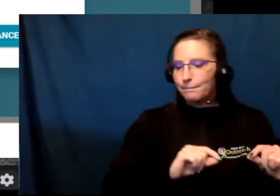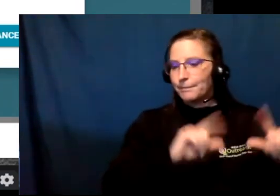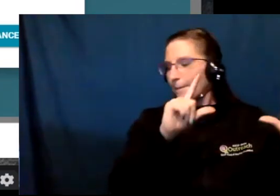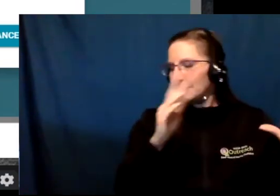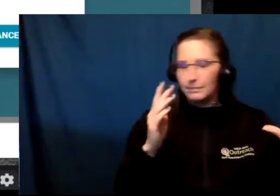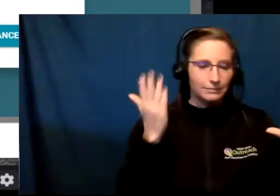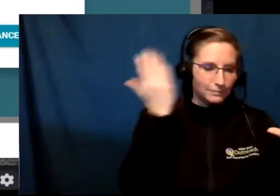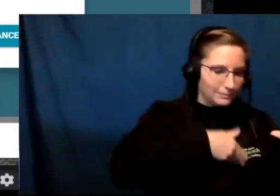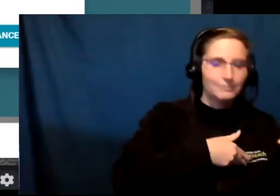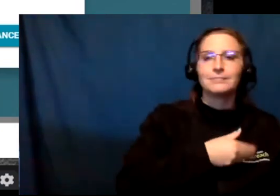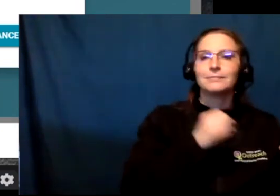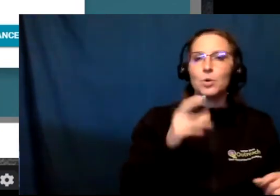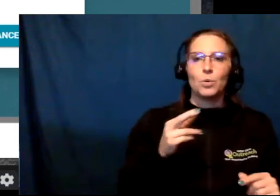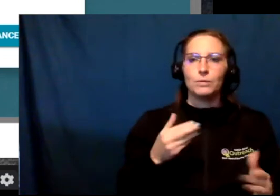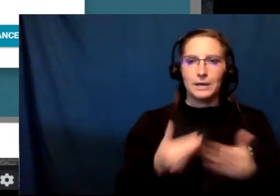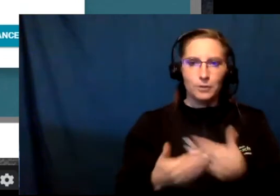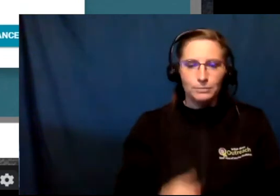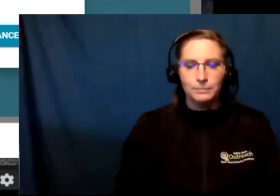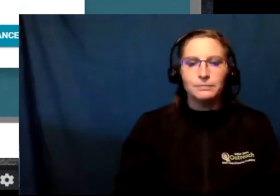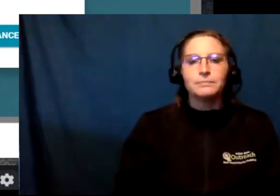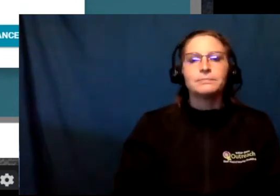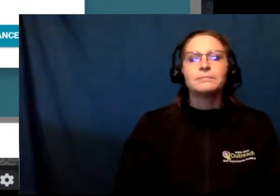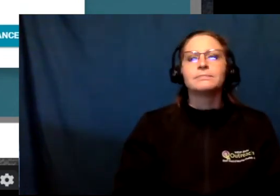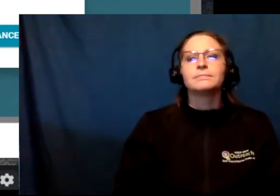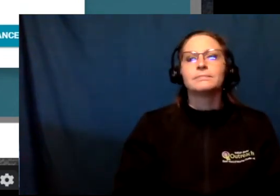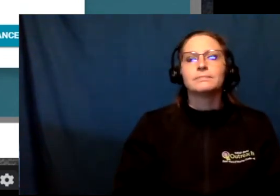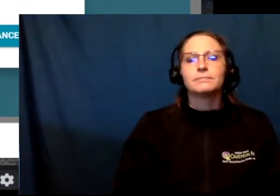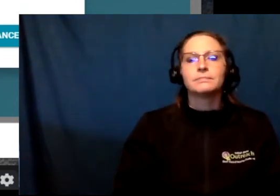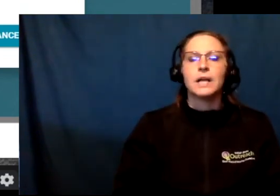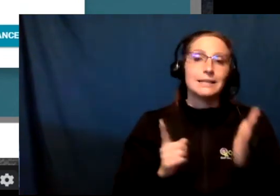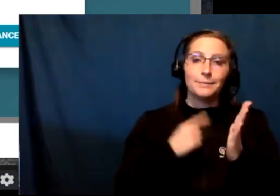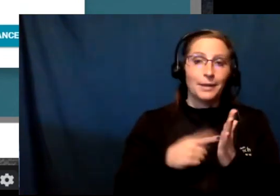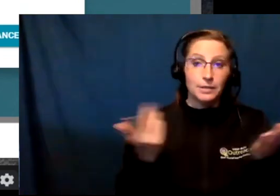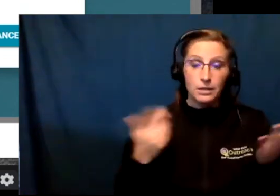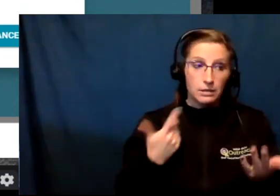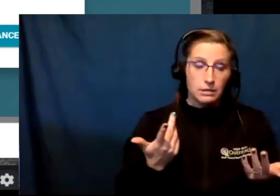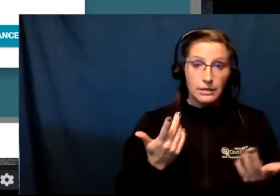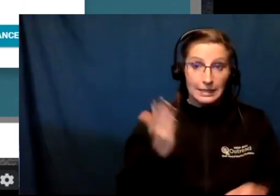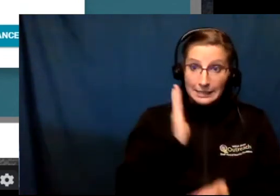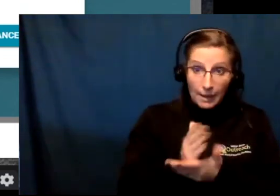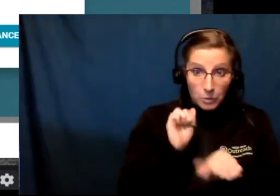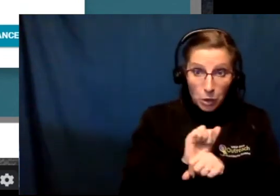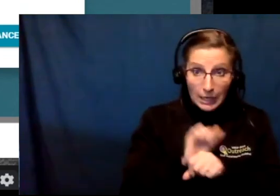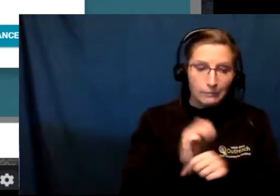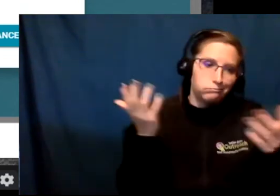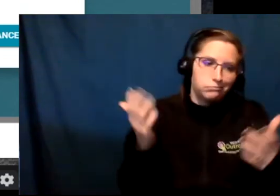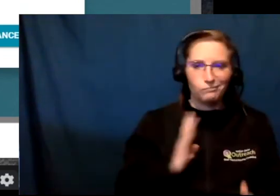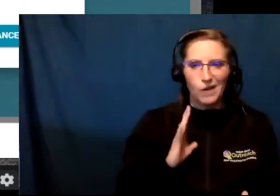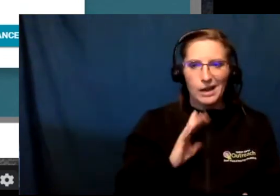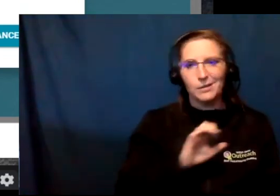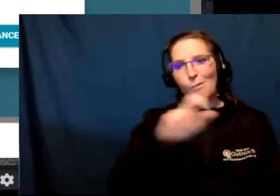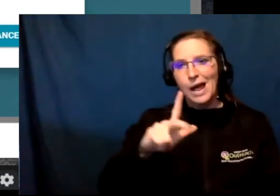gone. But worst case scenario is it stops working in the middle of a lesson, and then you just,